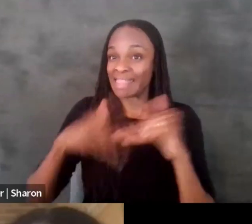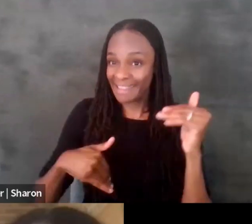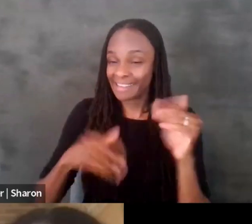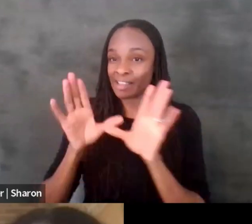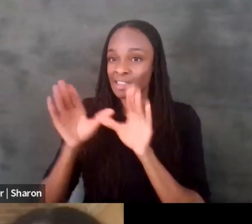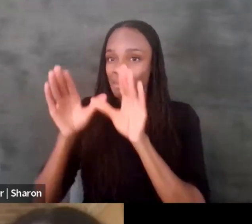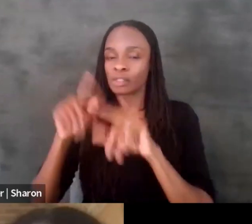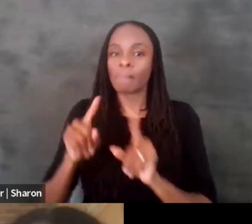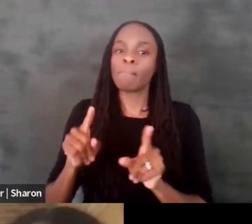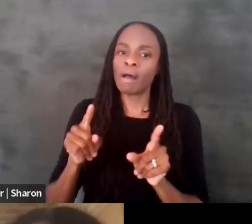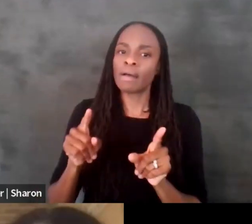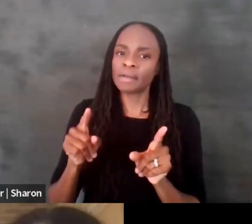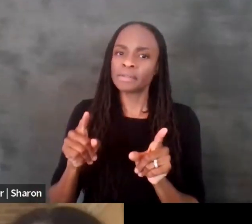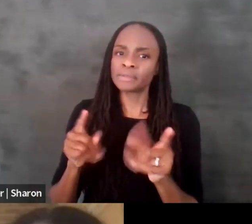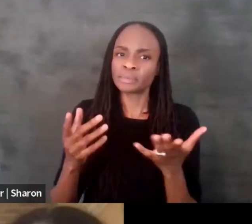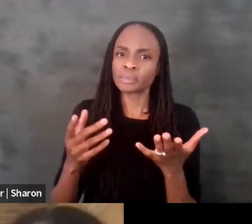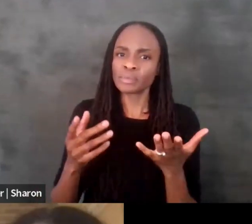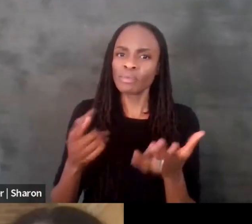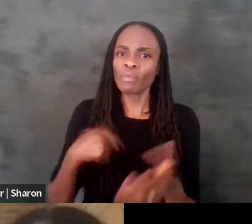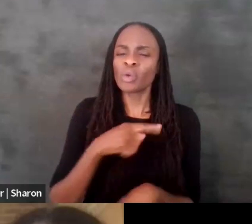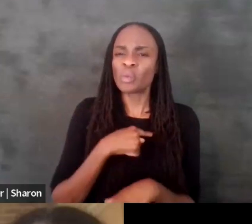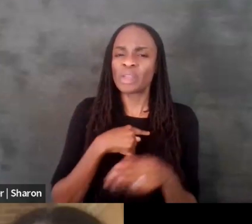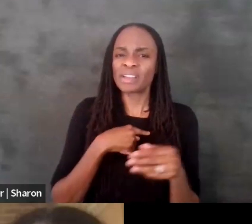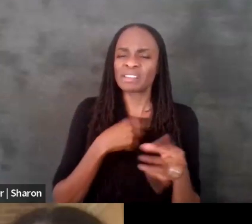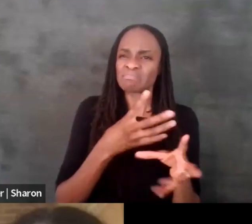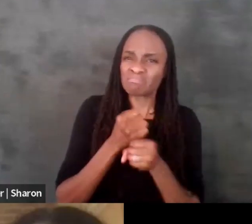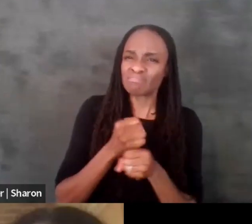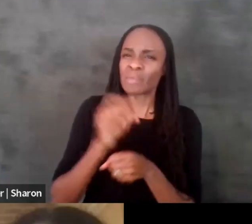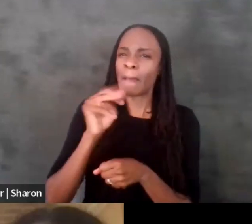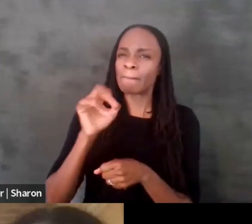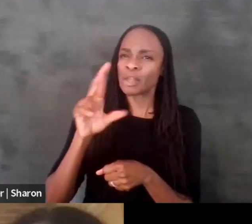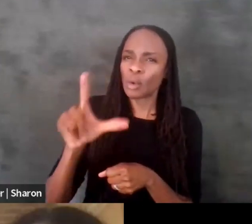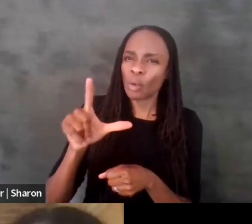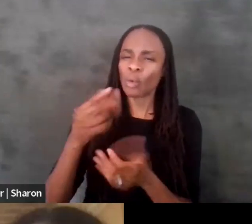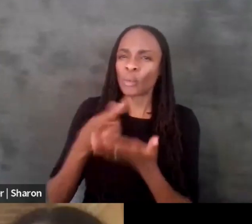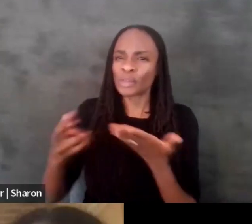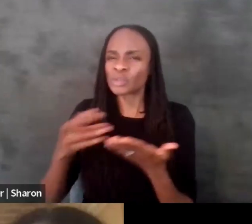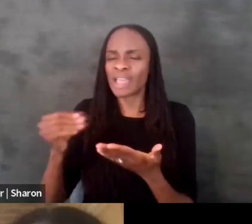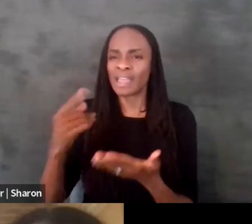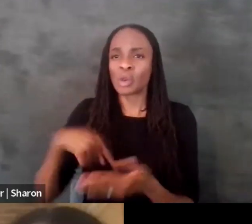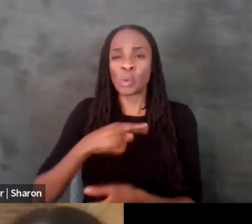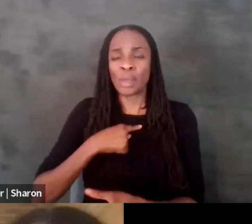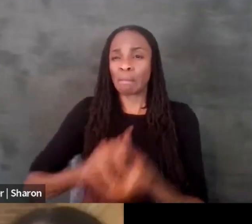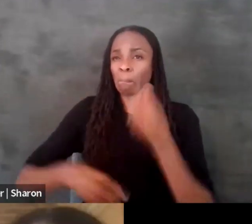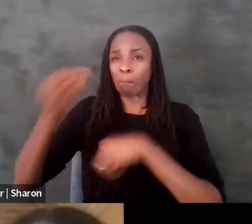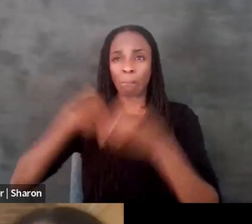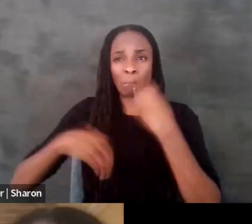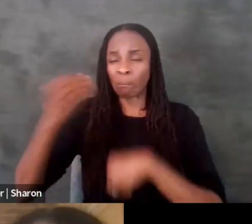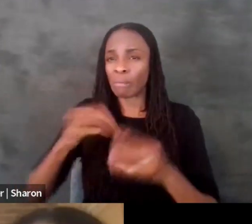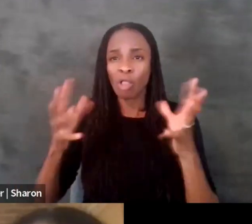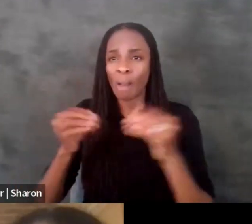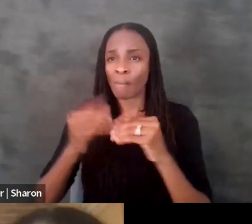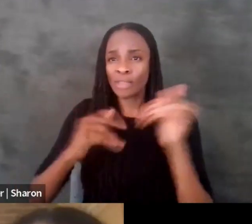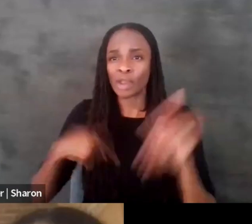our extractions of mineral resources, through our mhm, consumption, much mm, more than what we need, we have